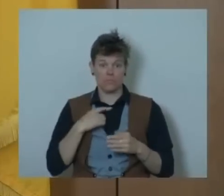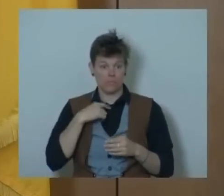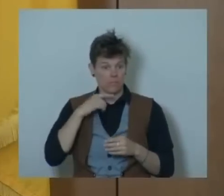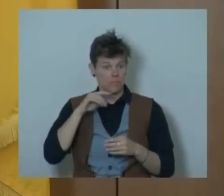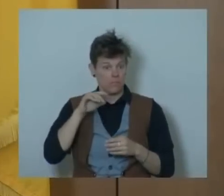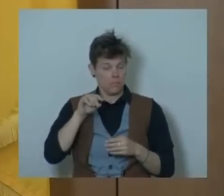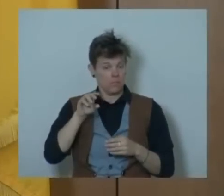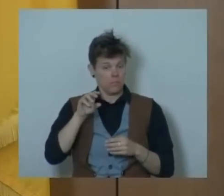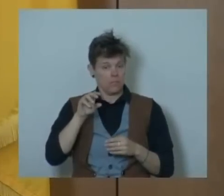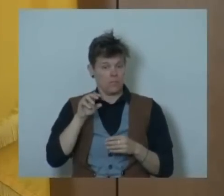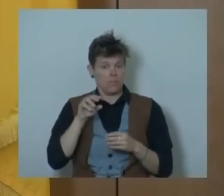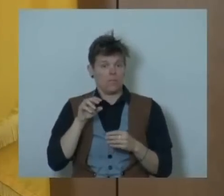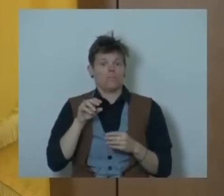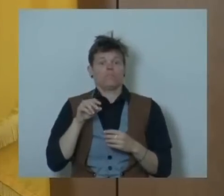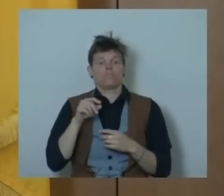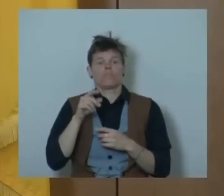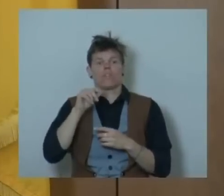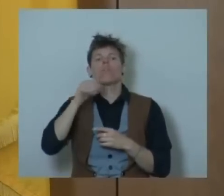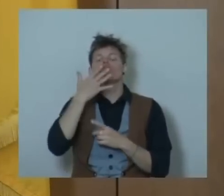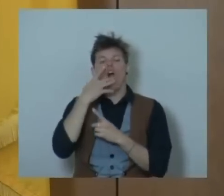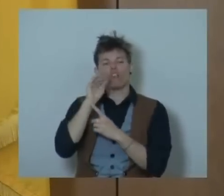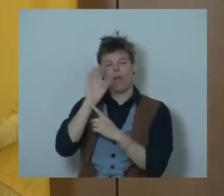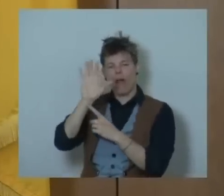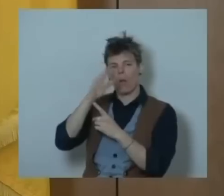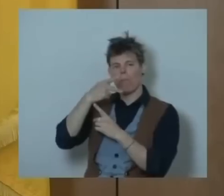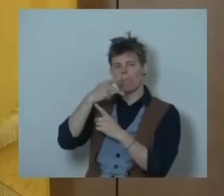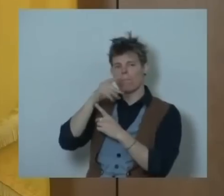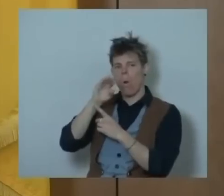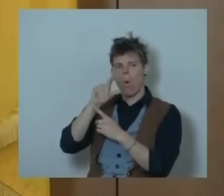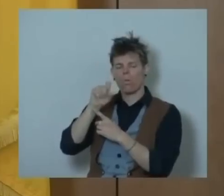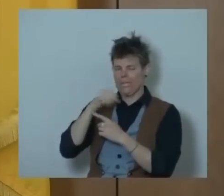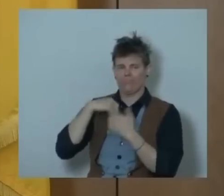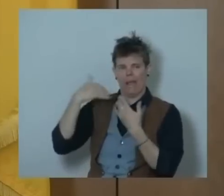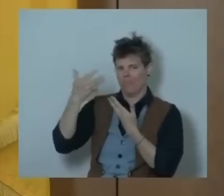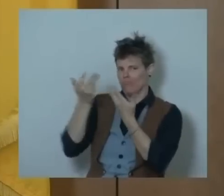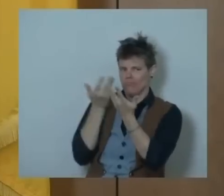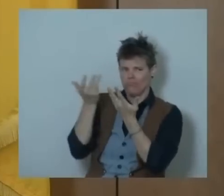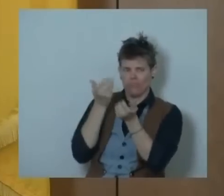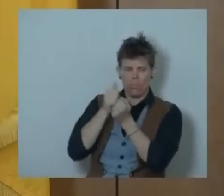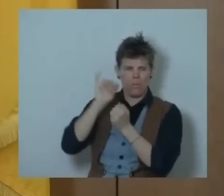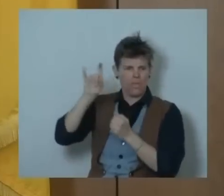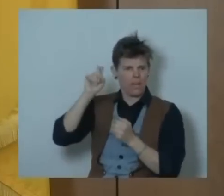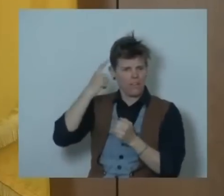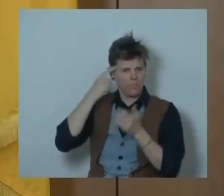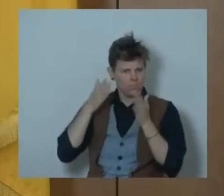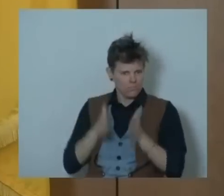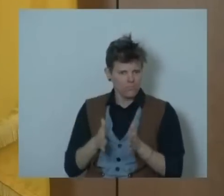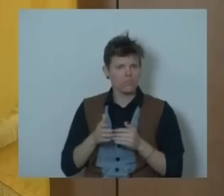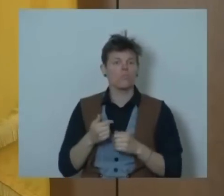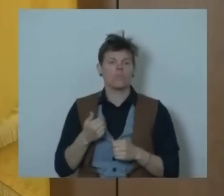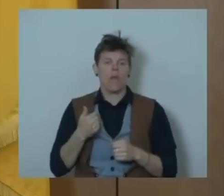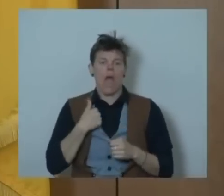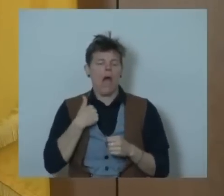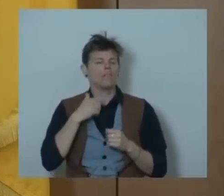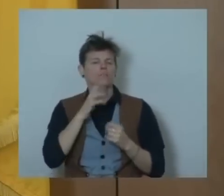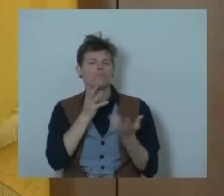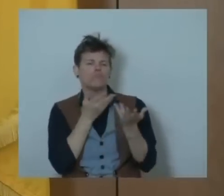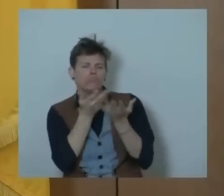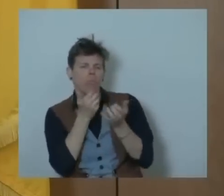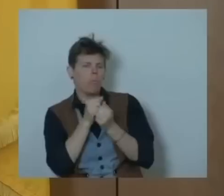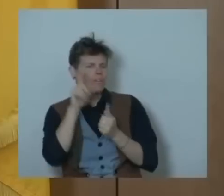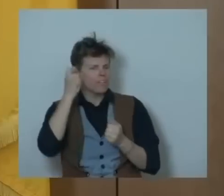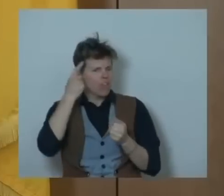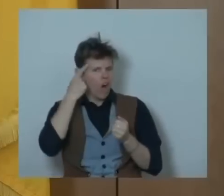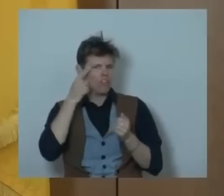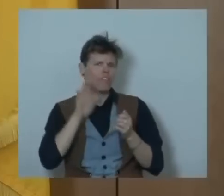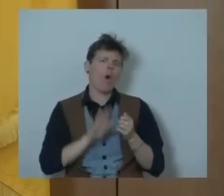a National Governors Association, and for viewers, again, for New Mexicans, that means it's every governor in the country belongs. I'm